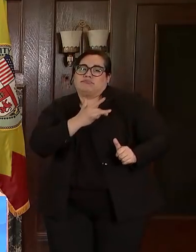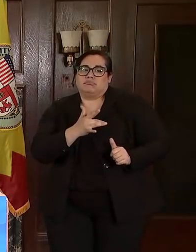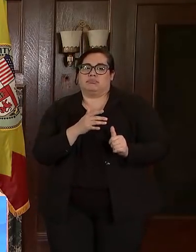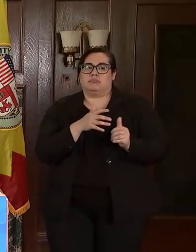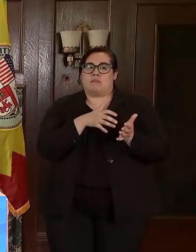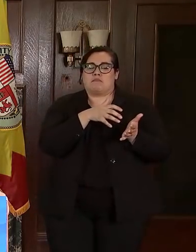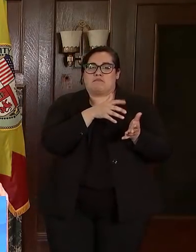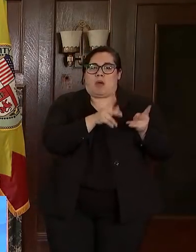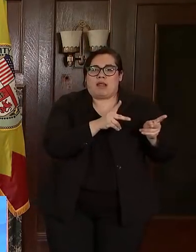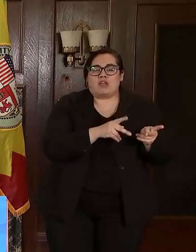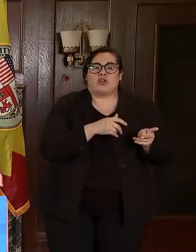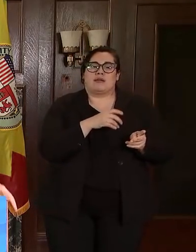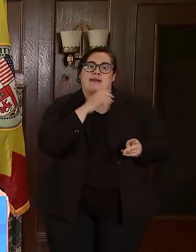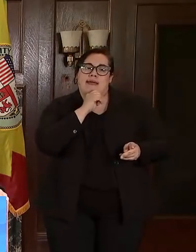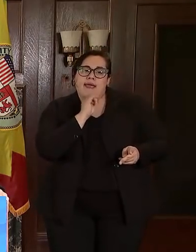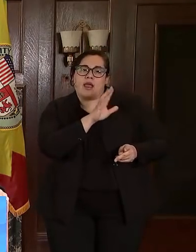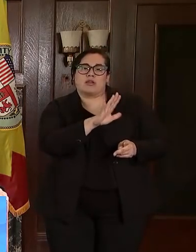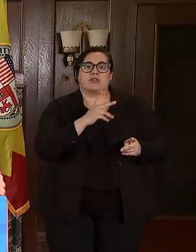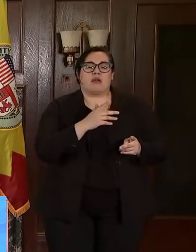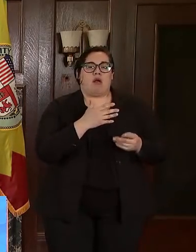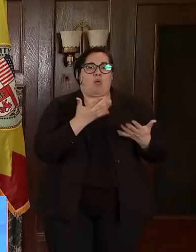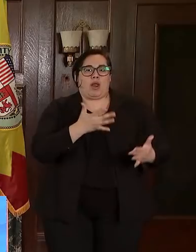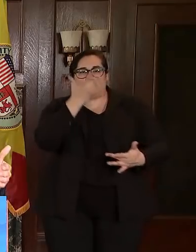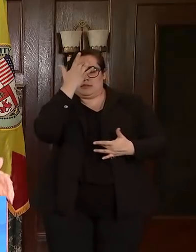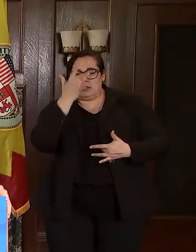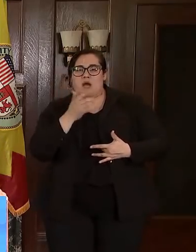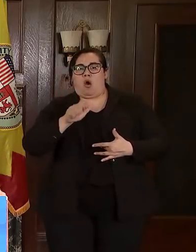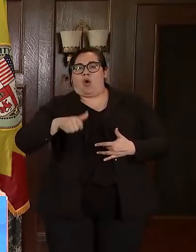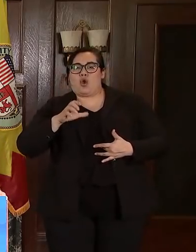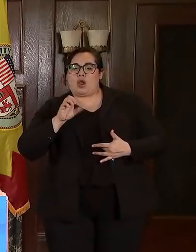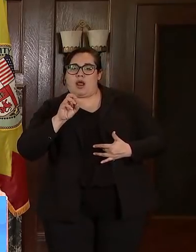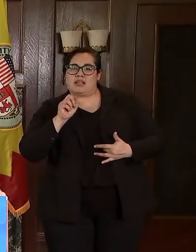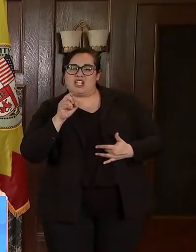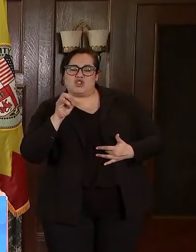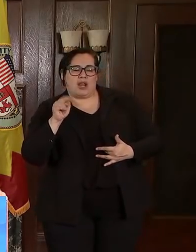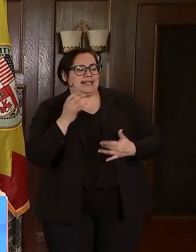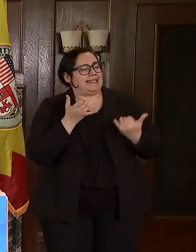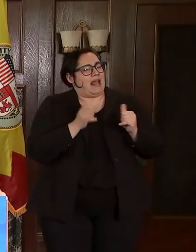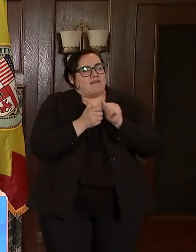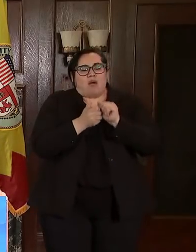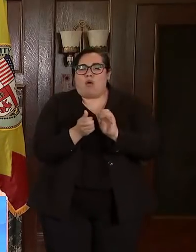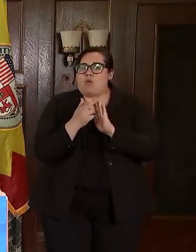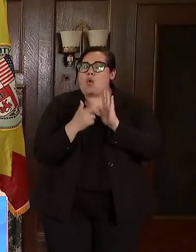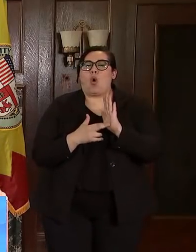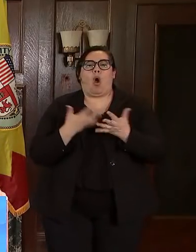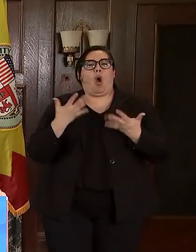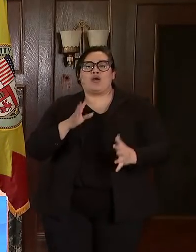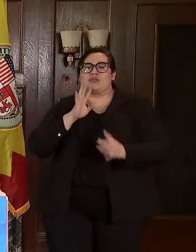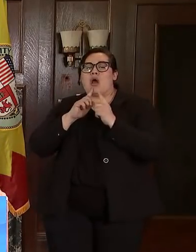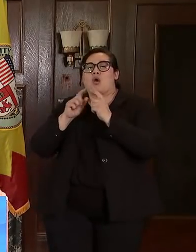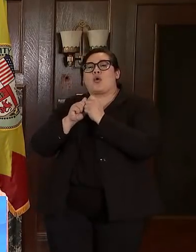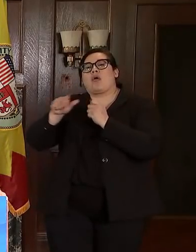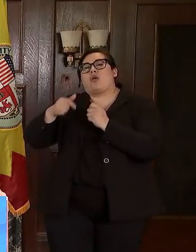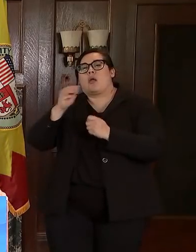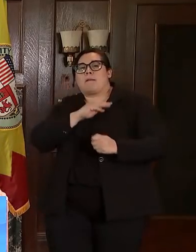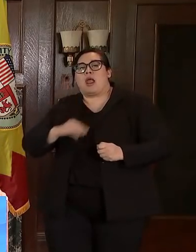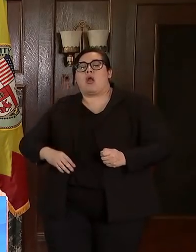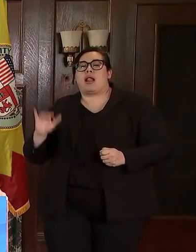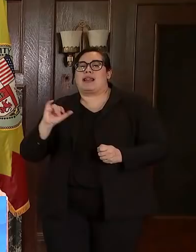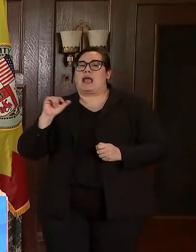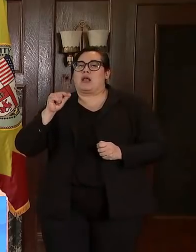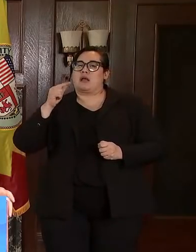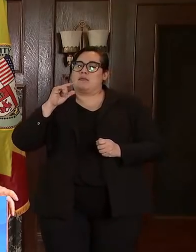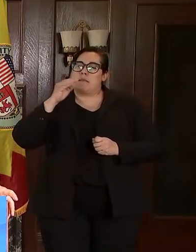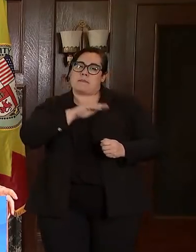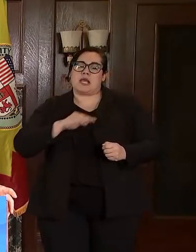conditions. So we are absolutely in alignment. I talk all the time with our mayors like Mayor Garcia in Long Beach